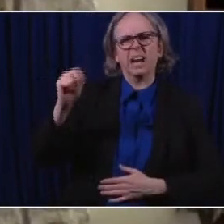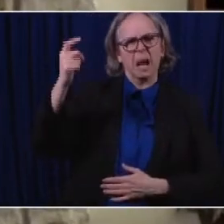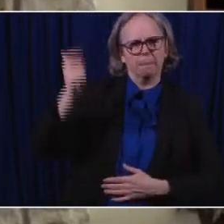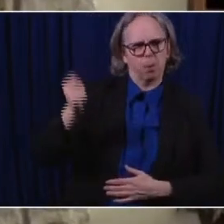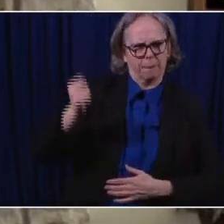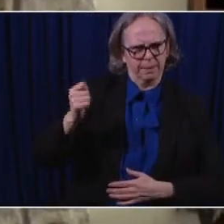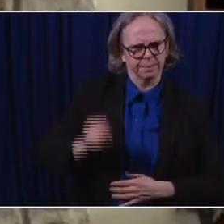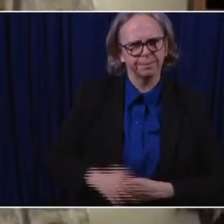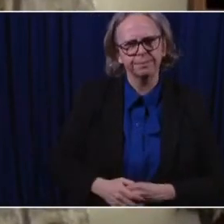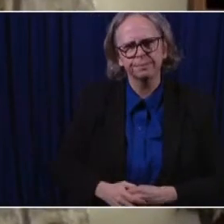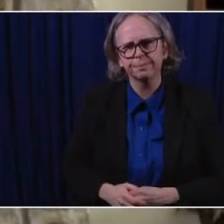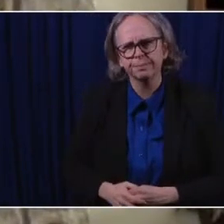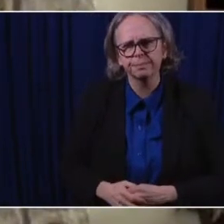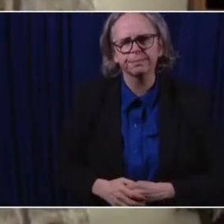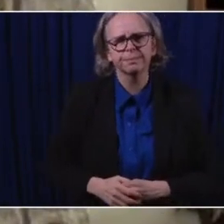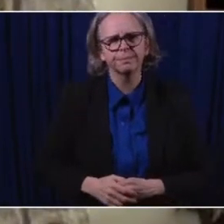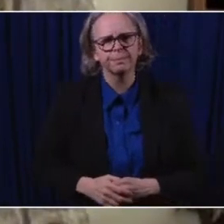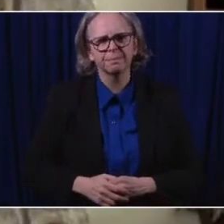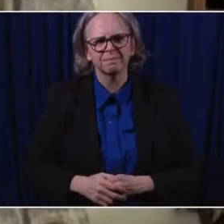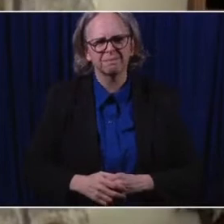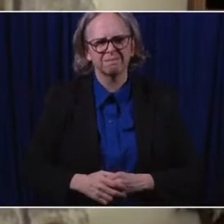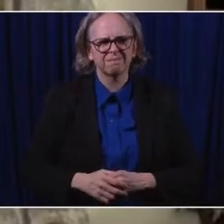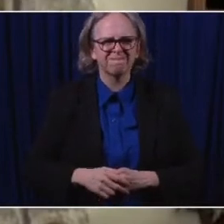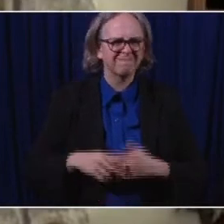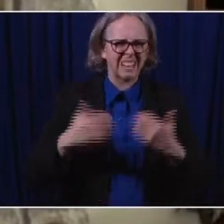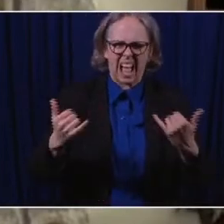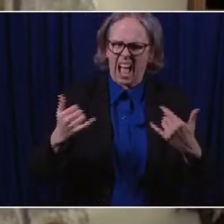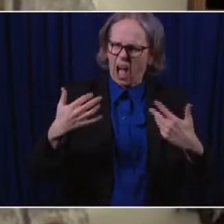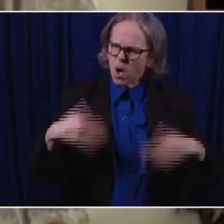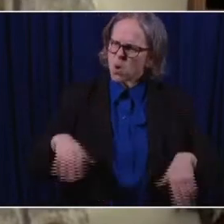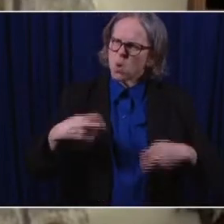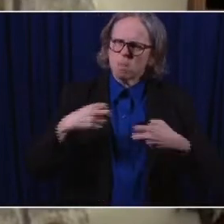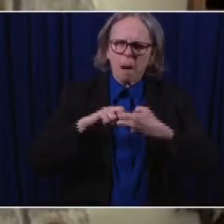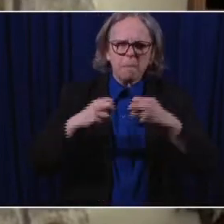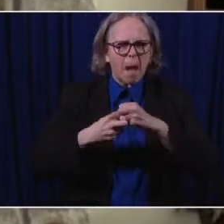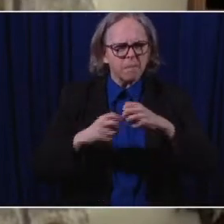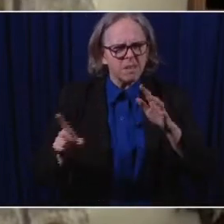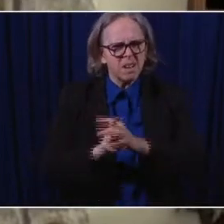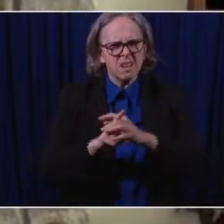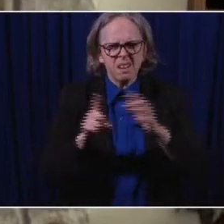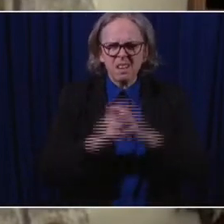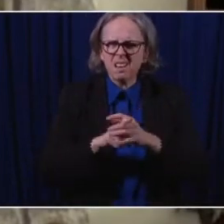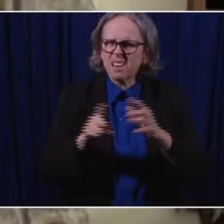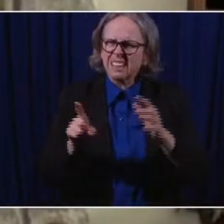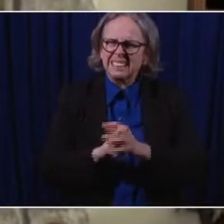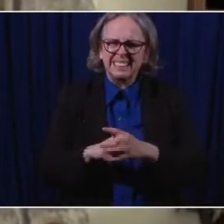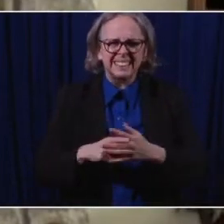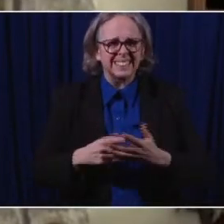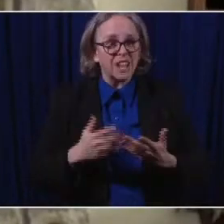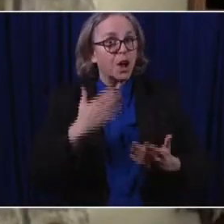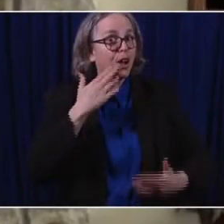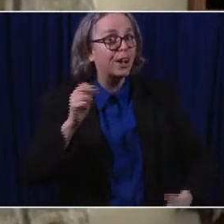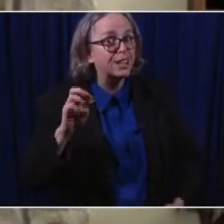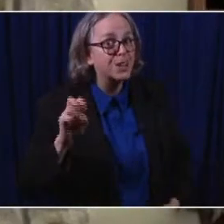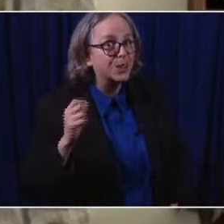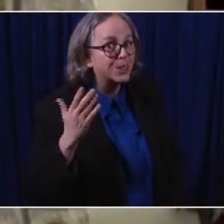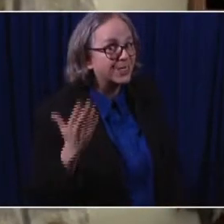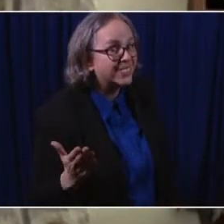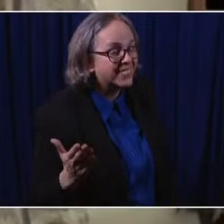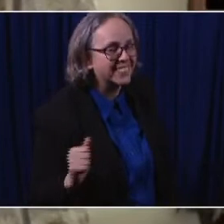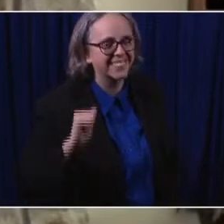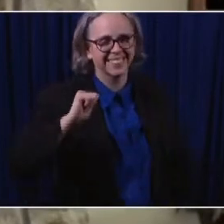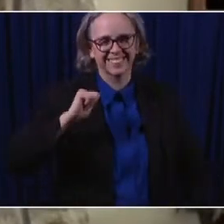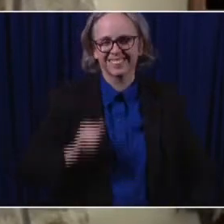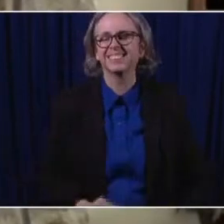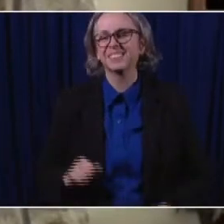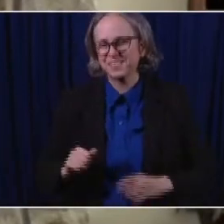we've discussed delays in the payment of unemployment. Today, we have some good news. Ohioans are seeing the new federal money that they